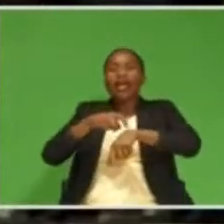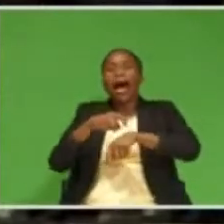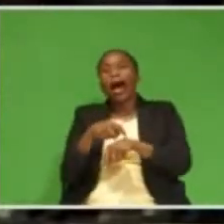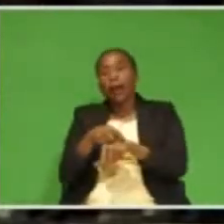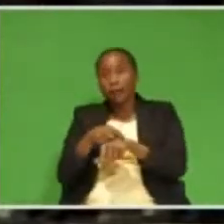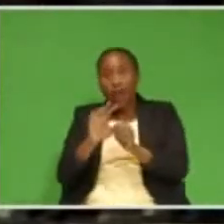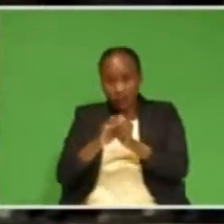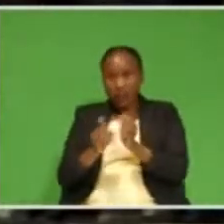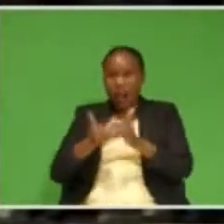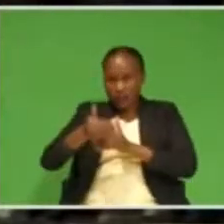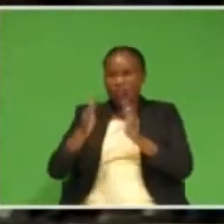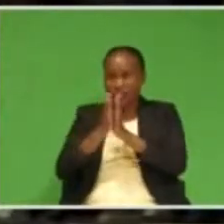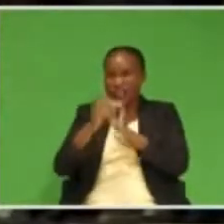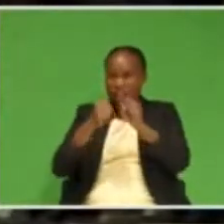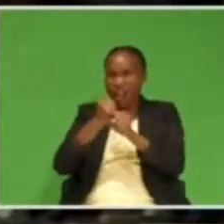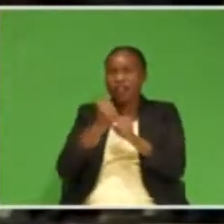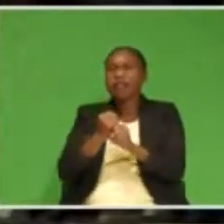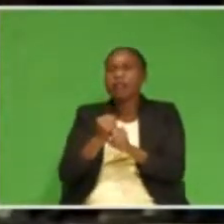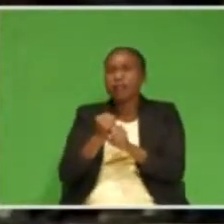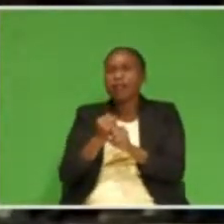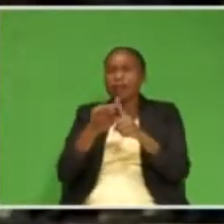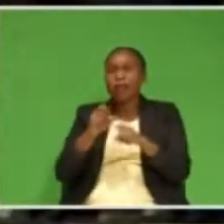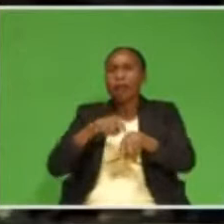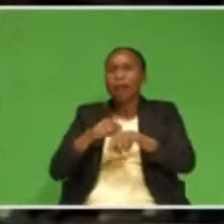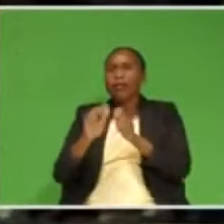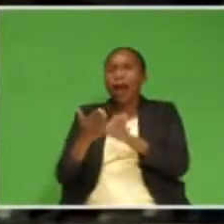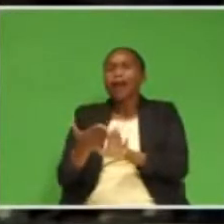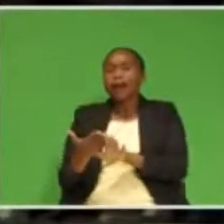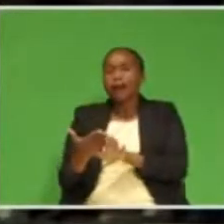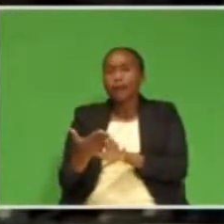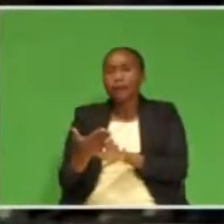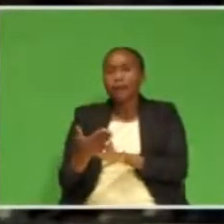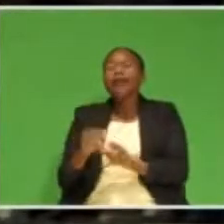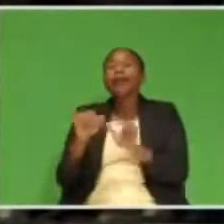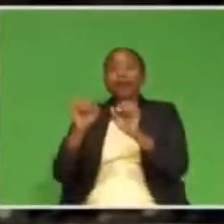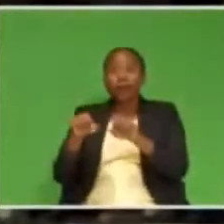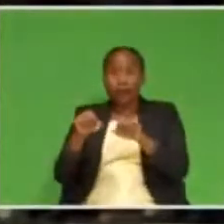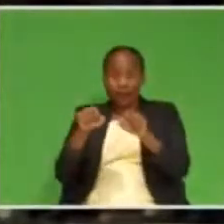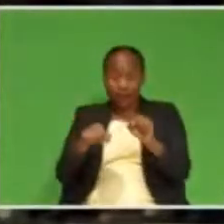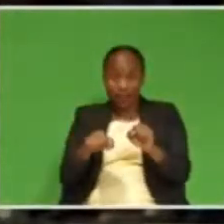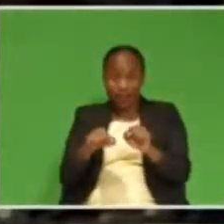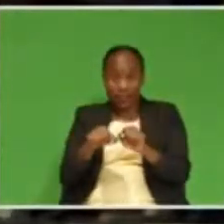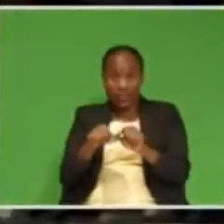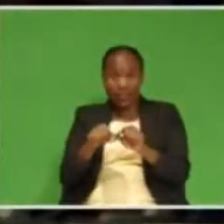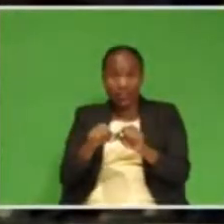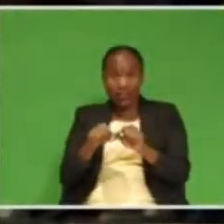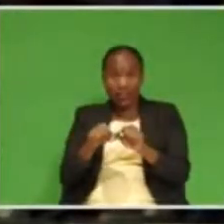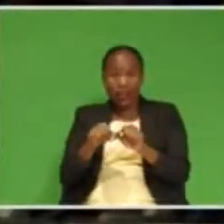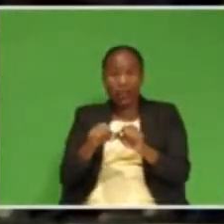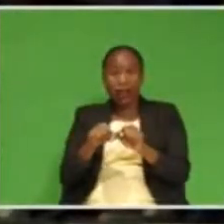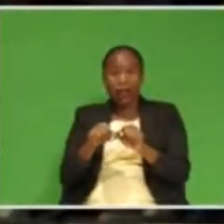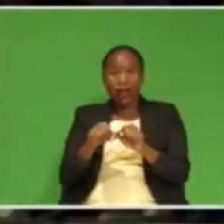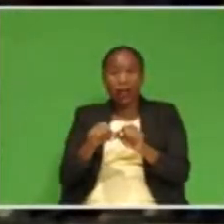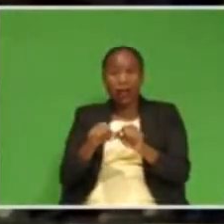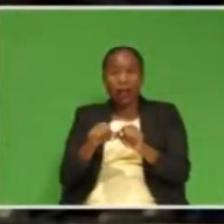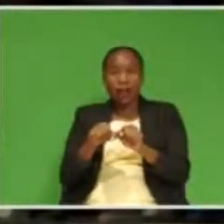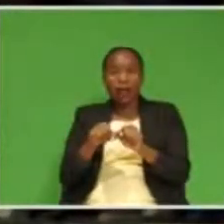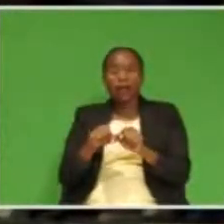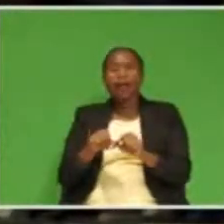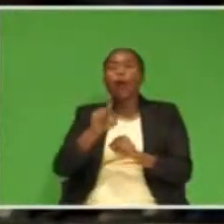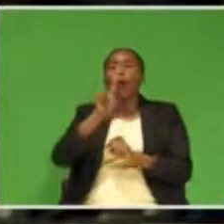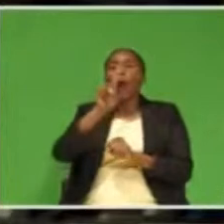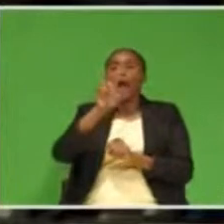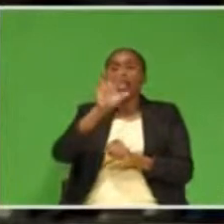yes, he would have been, it will be also